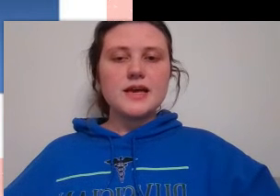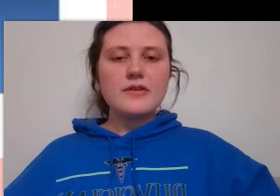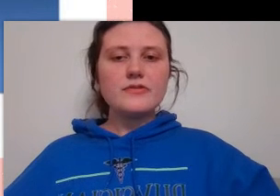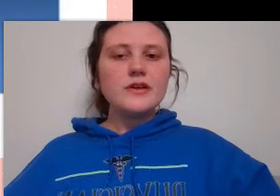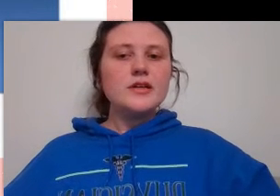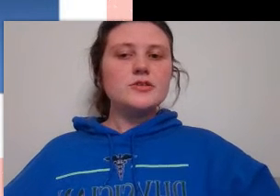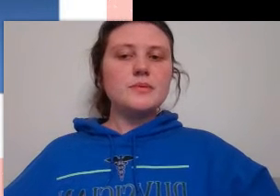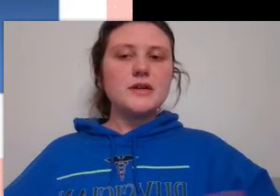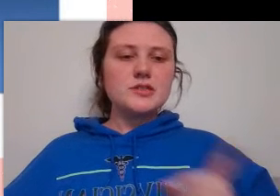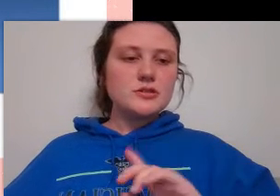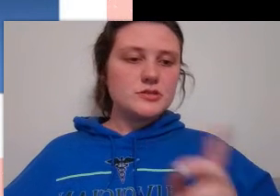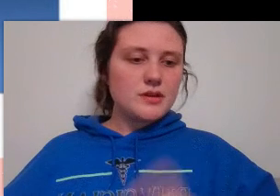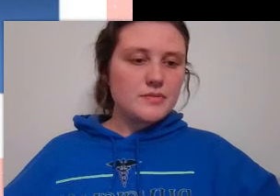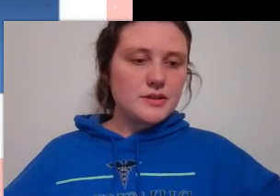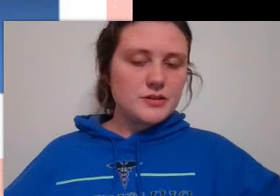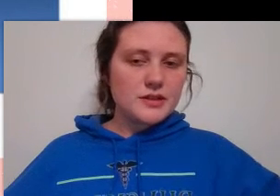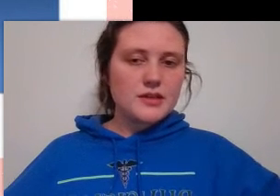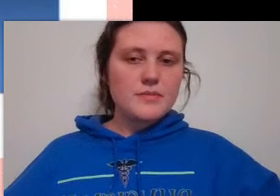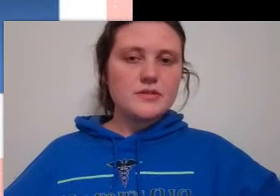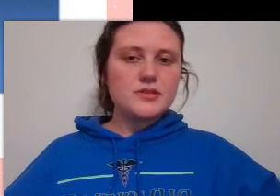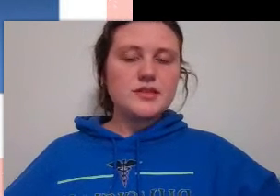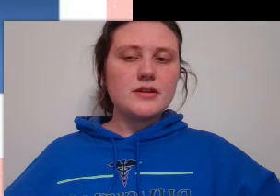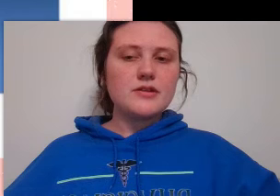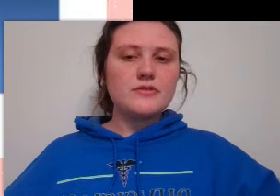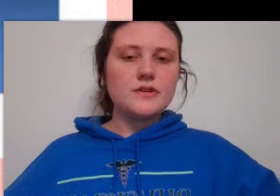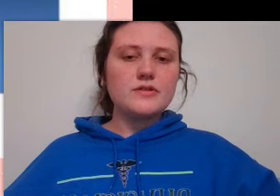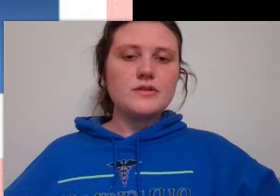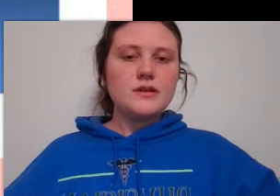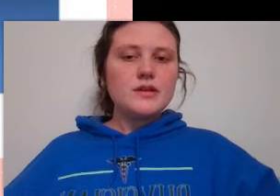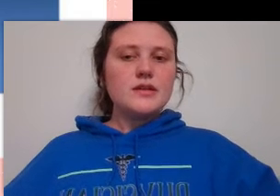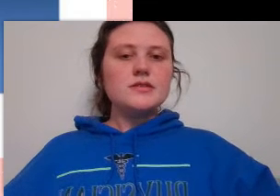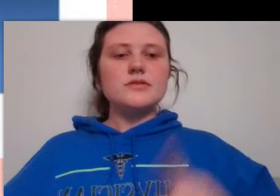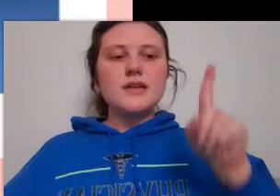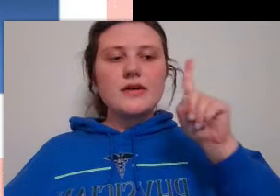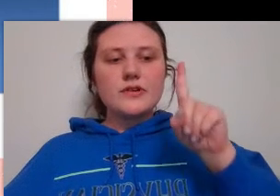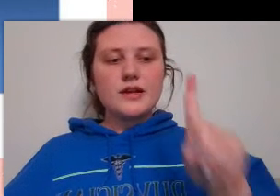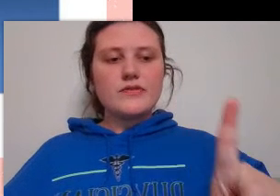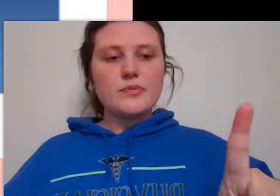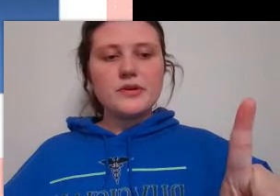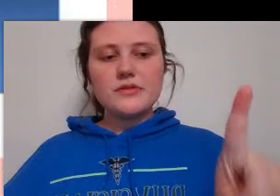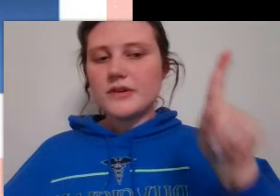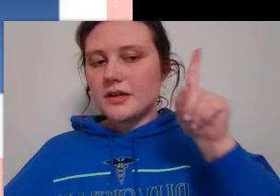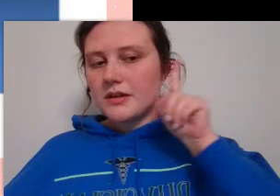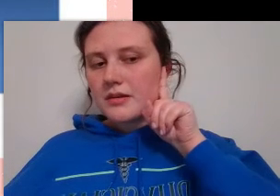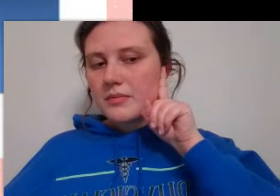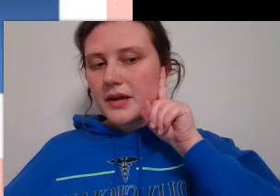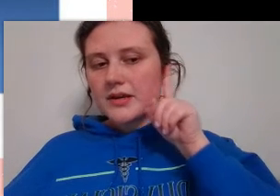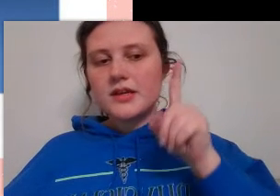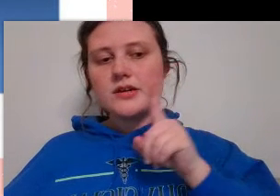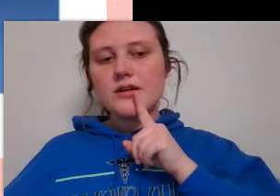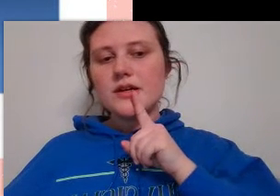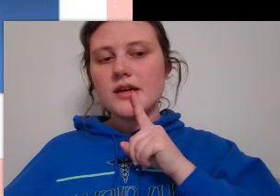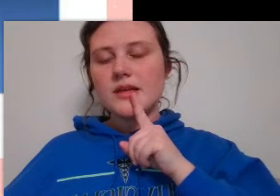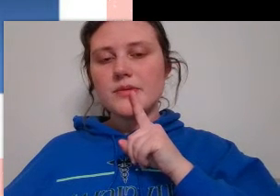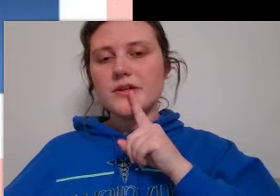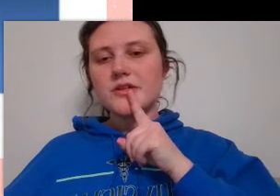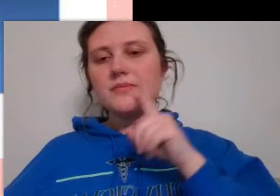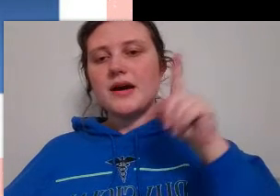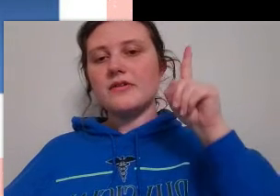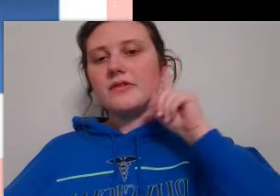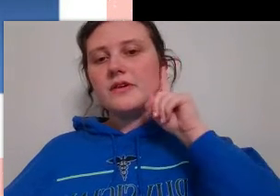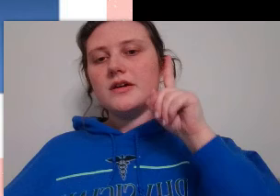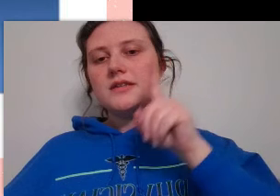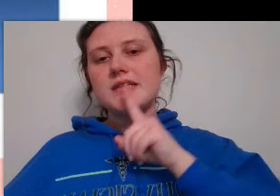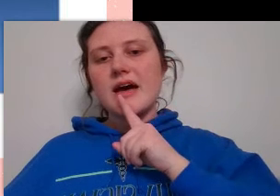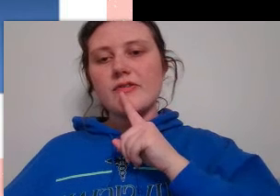this one's deaf. So remember I showed you these are like the emojis that are on your phone. So deaf, you're going to have your pointer finger by your ear and then bring it